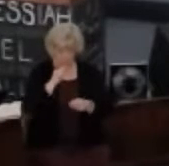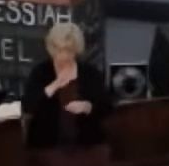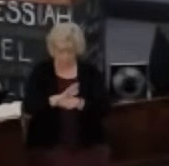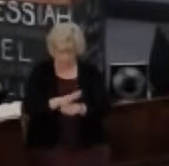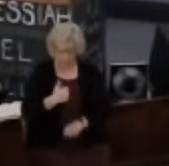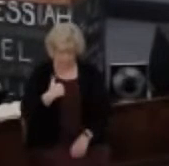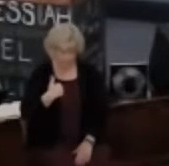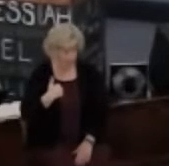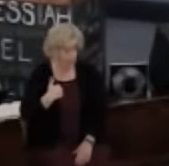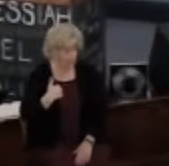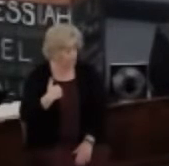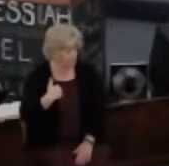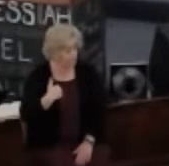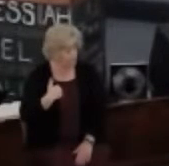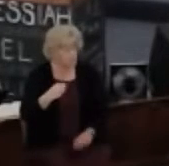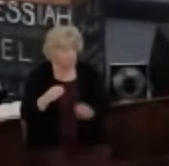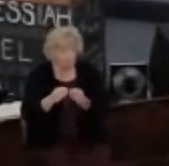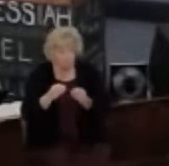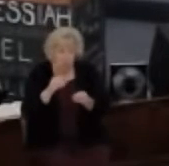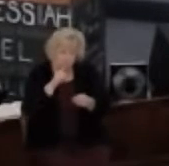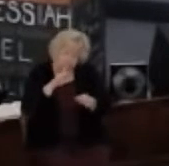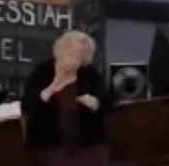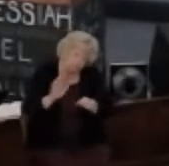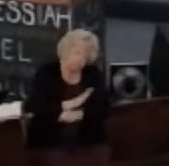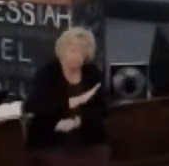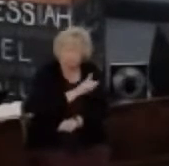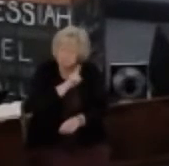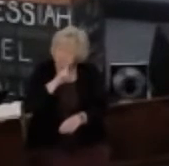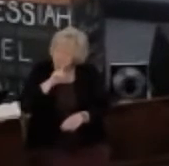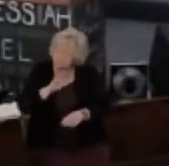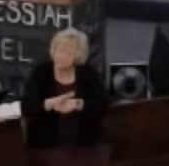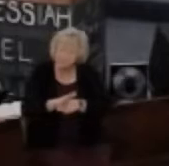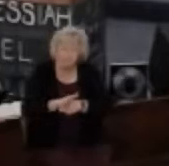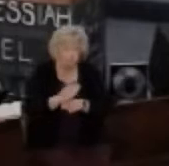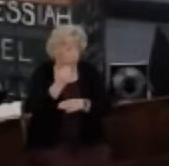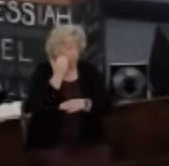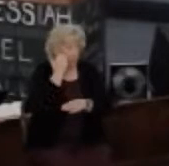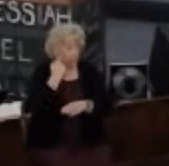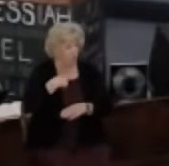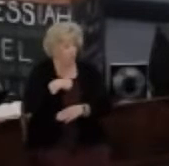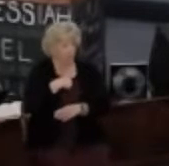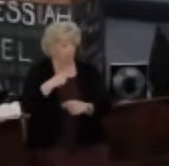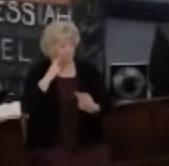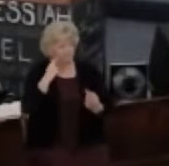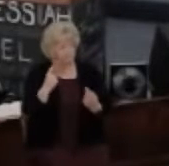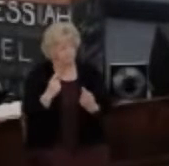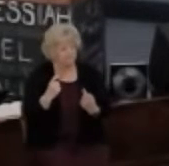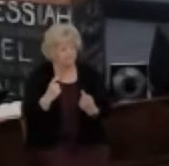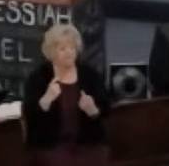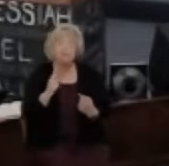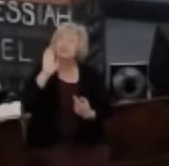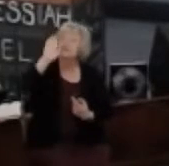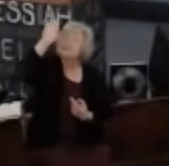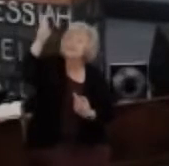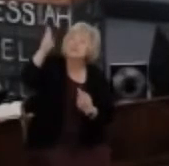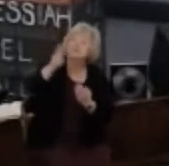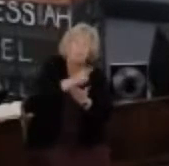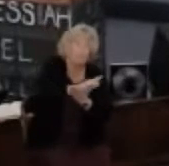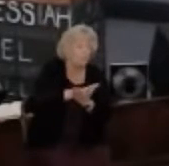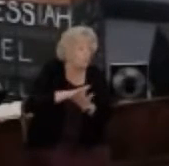Jesus, the more we are aware of his sinfulness and his holiness. What a